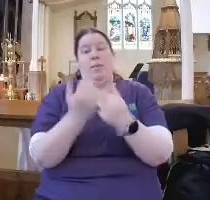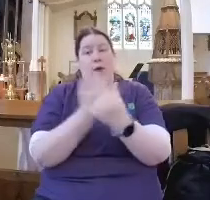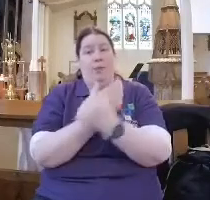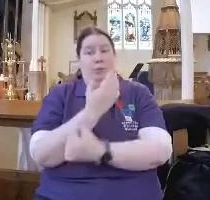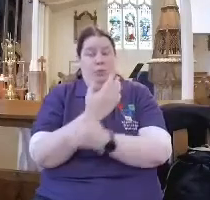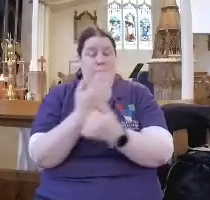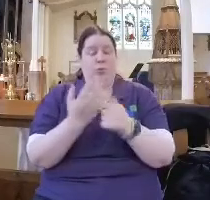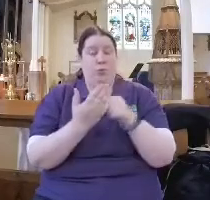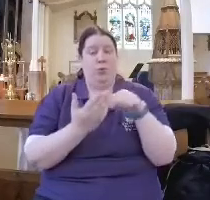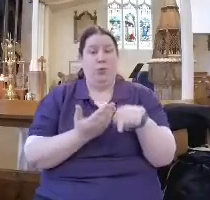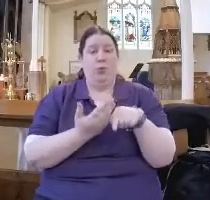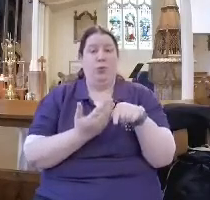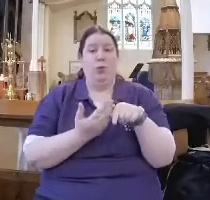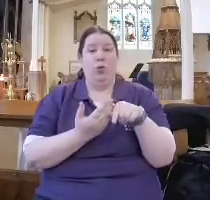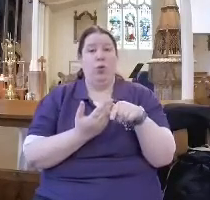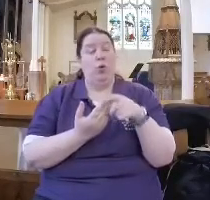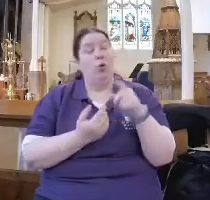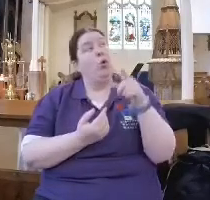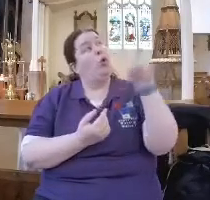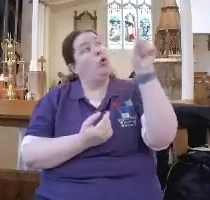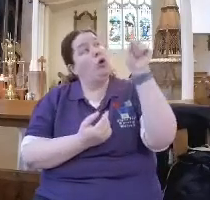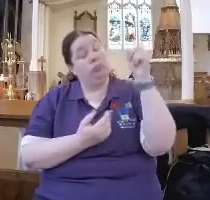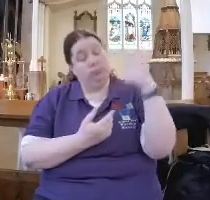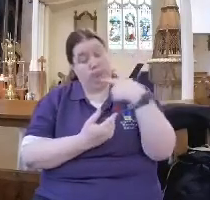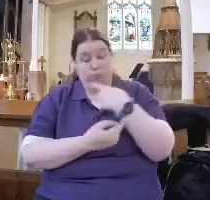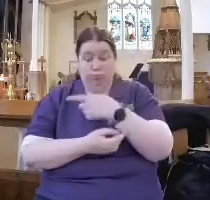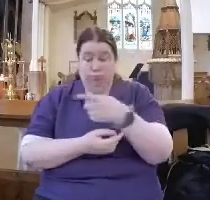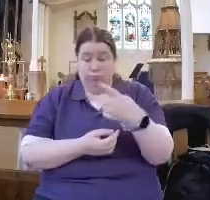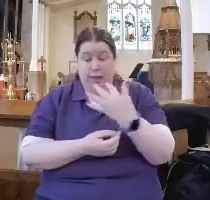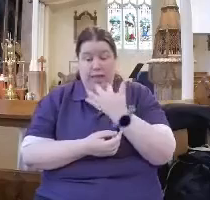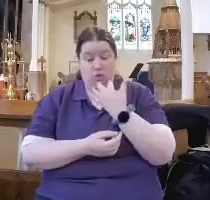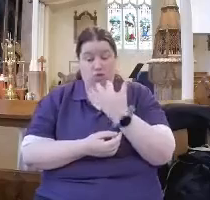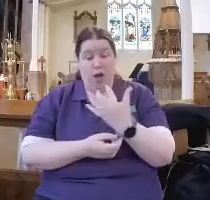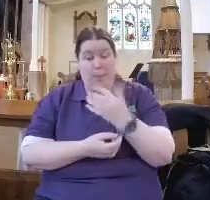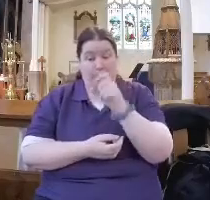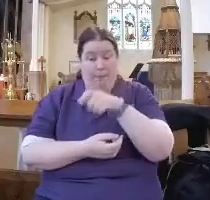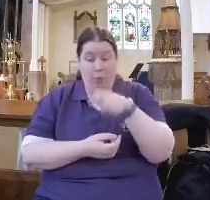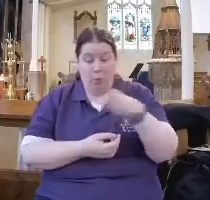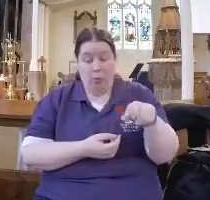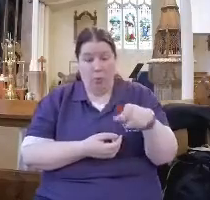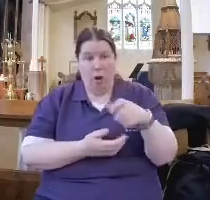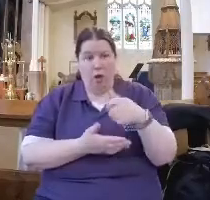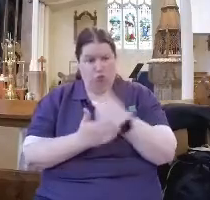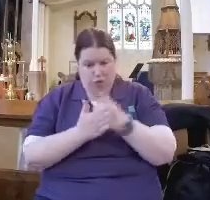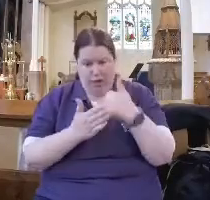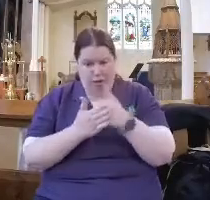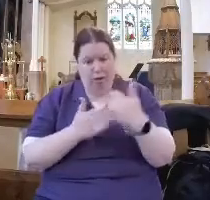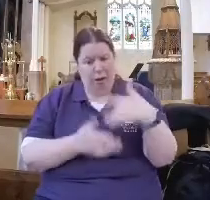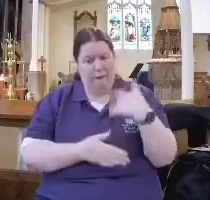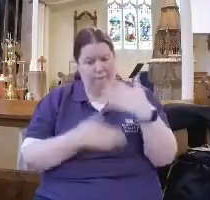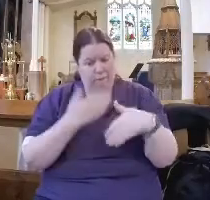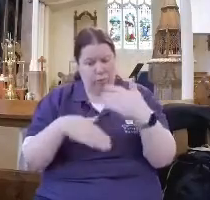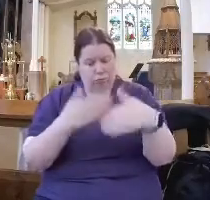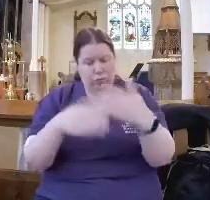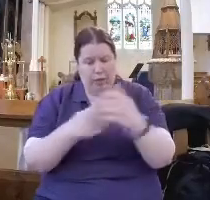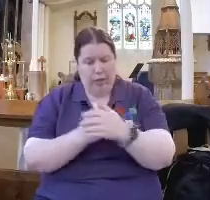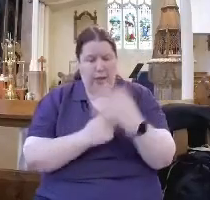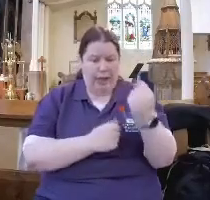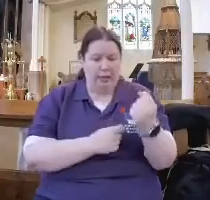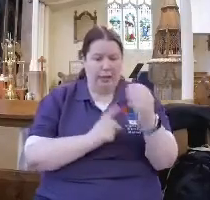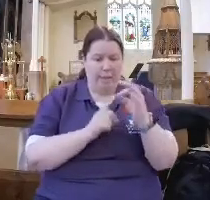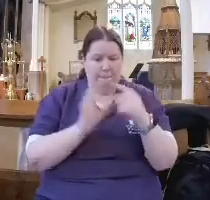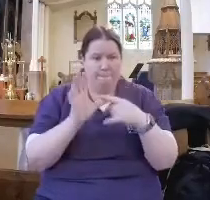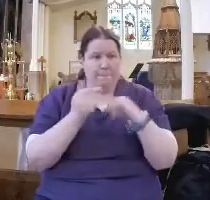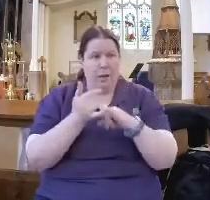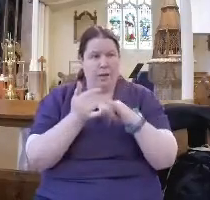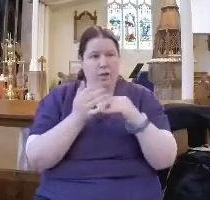Bible, God gave the Israelites quite a rhythmic life that they were to lead, about Passover and celebrations and so on and